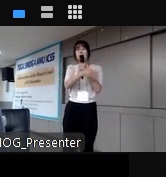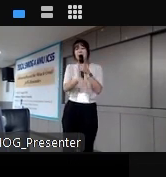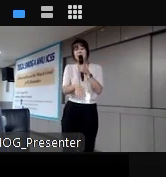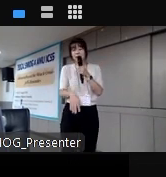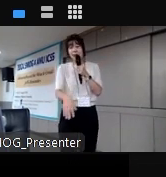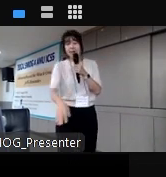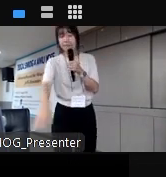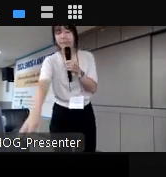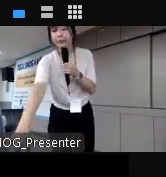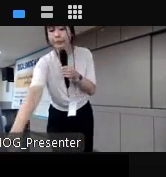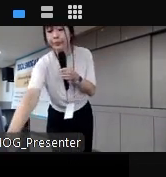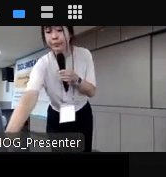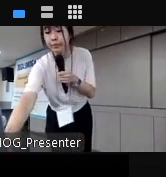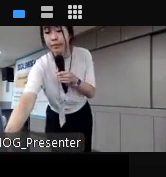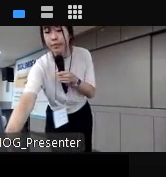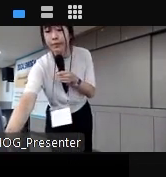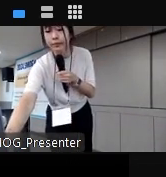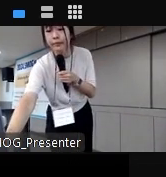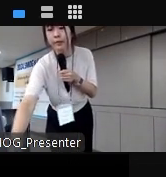be degraded.